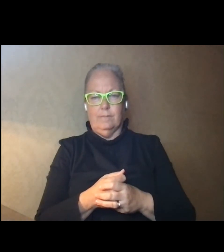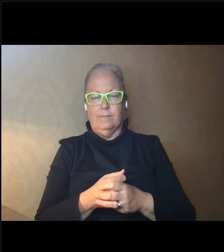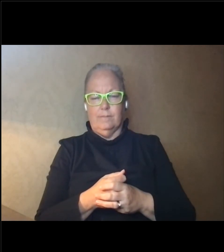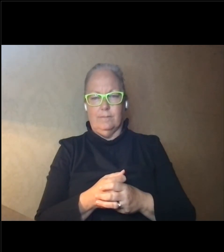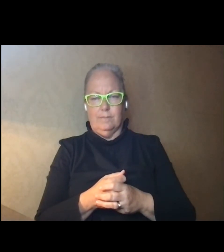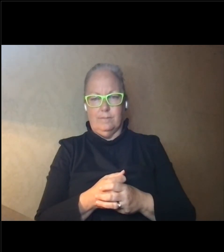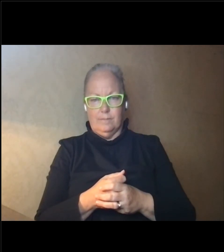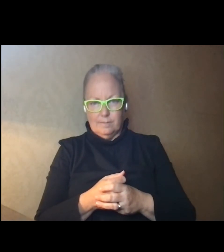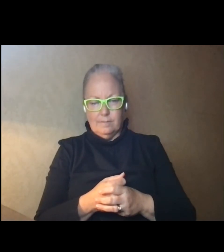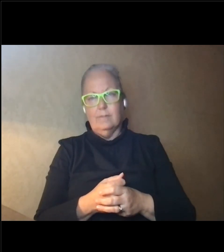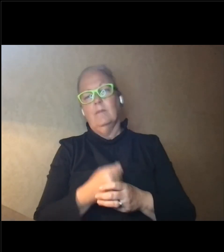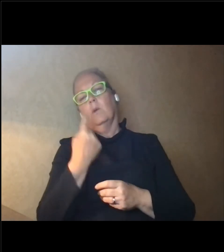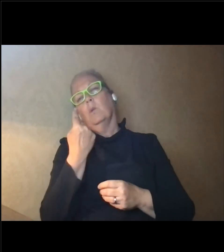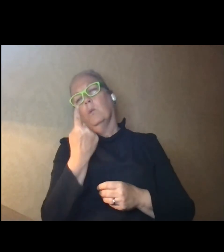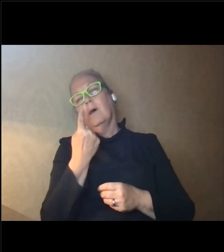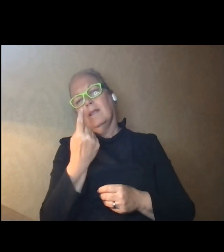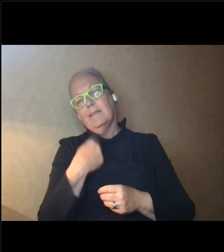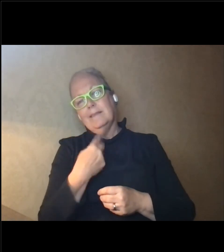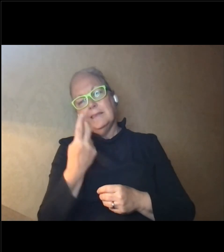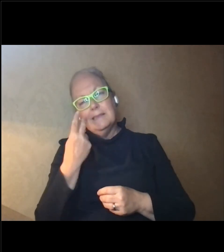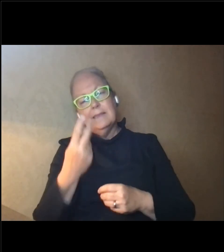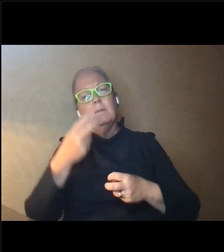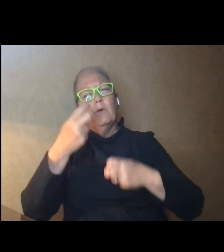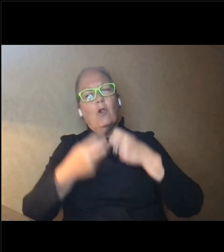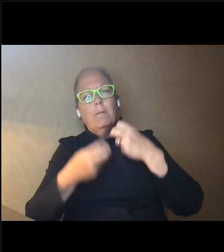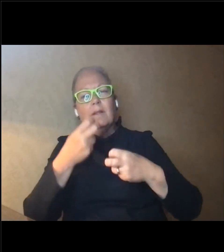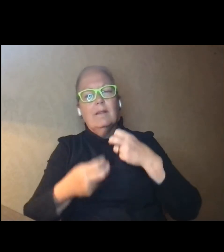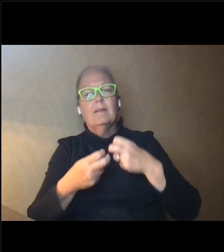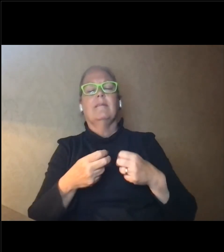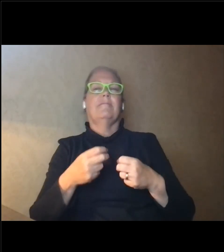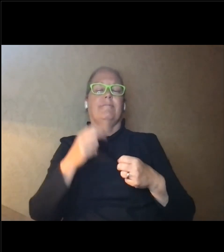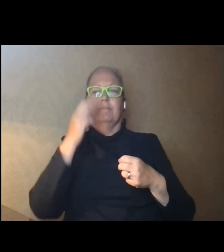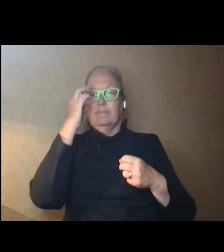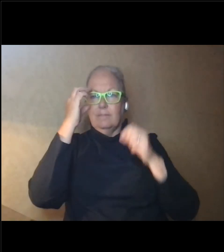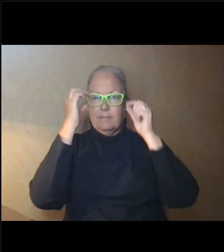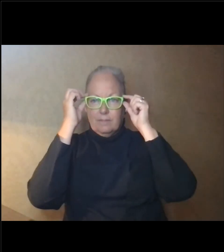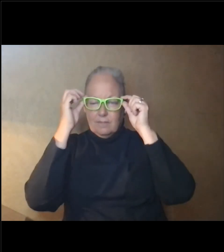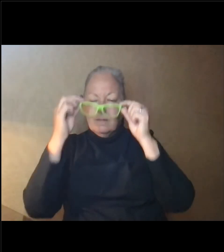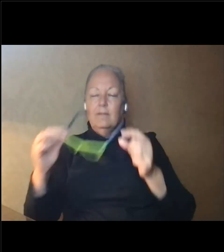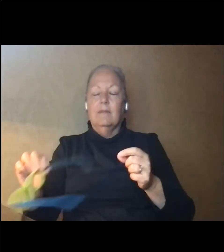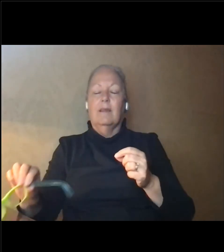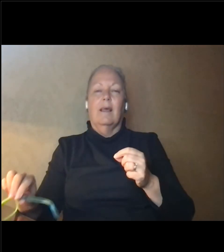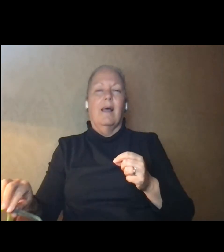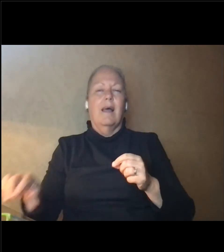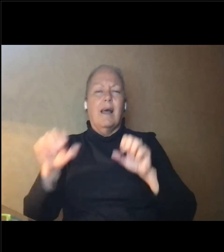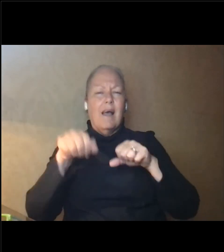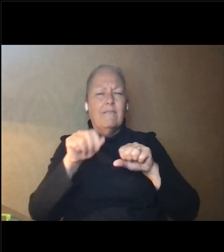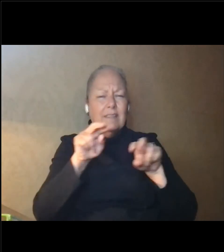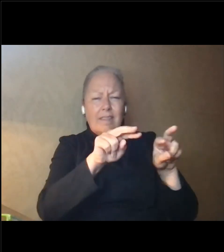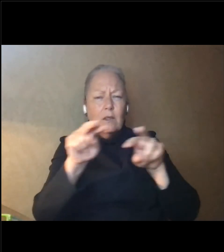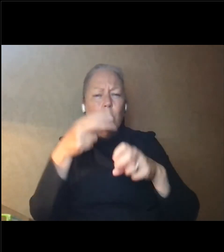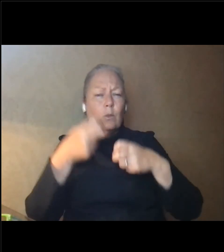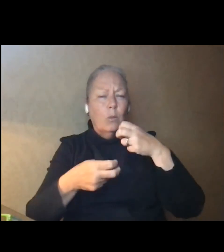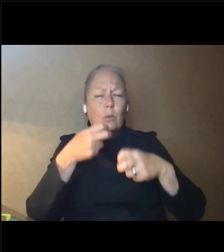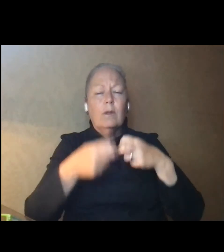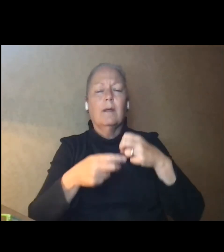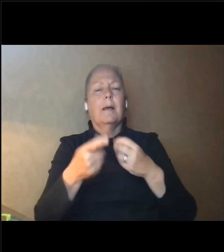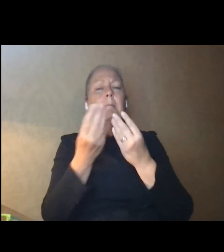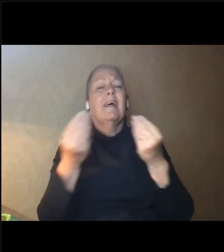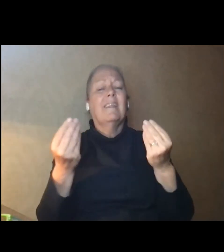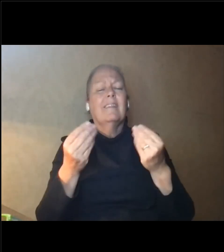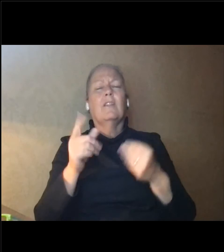issue. So there is a problem obtaining travel authorities, there are security issues, many women and girls don't feel